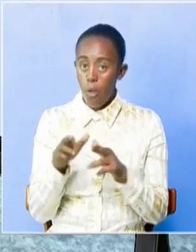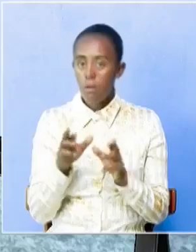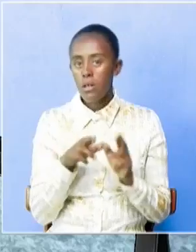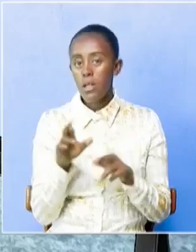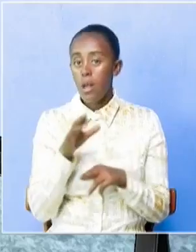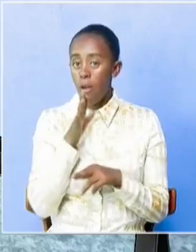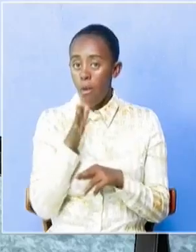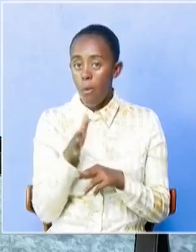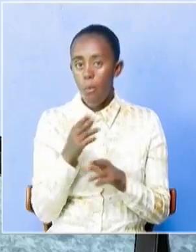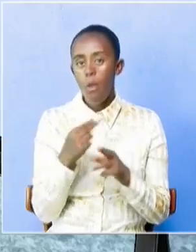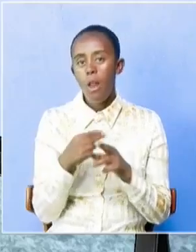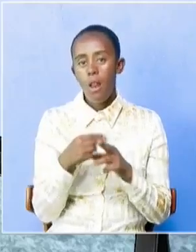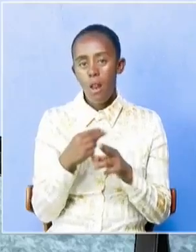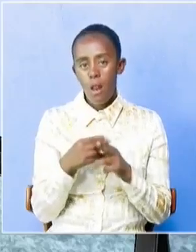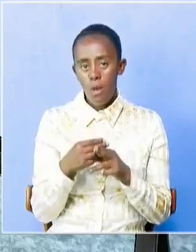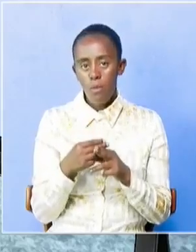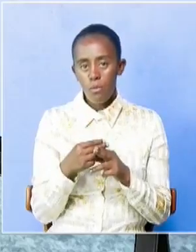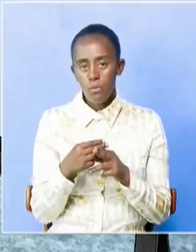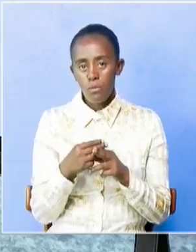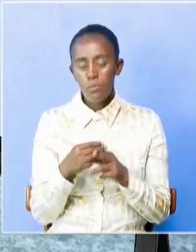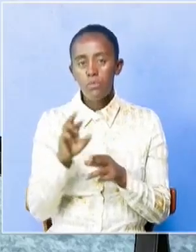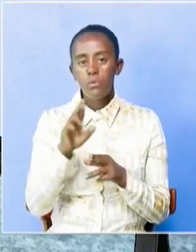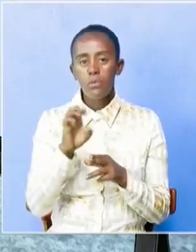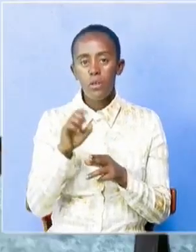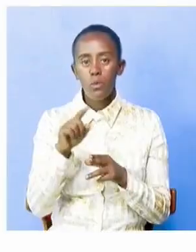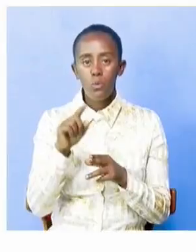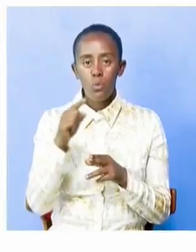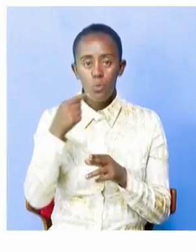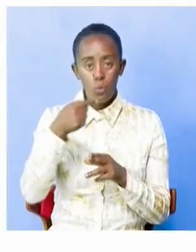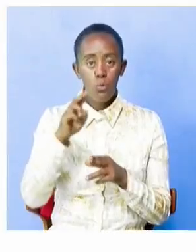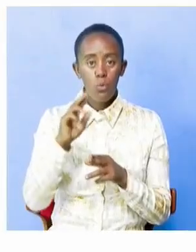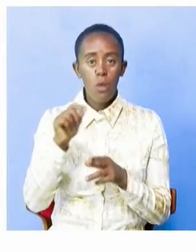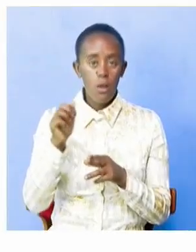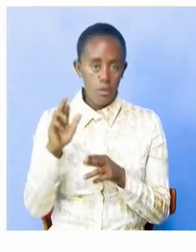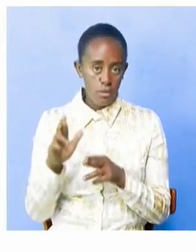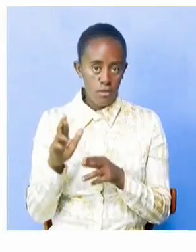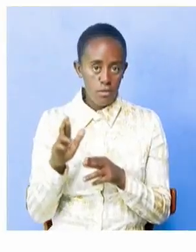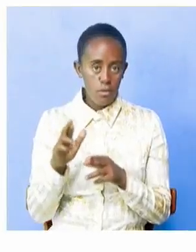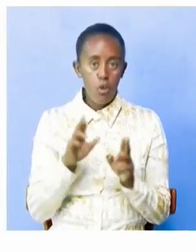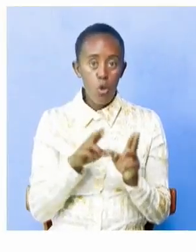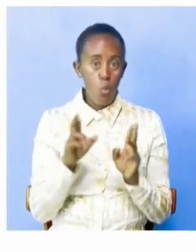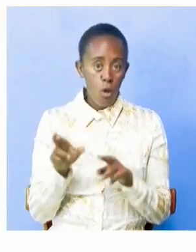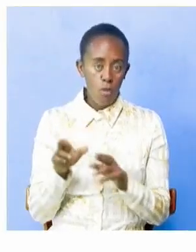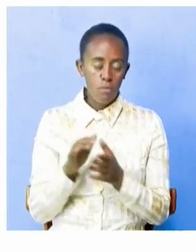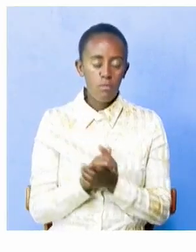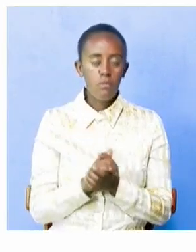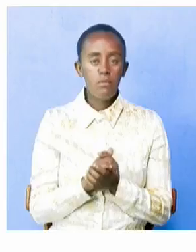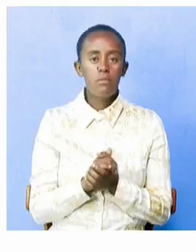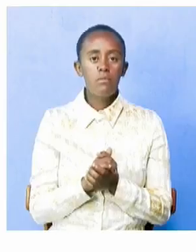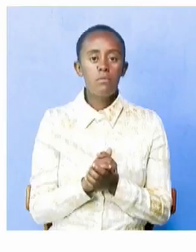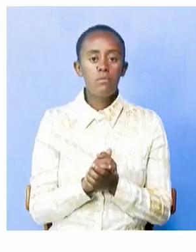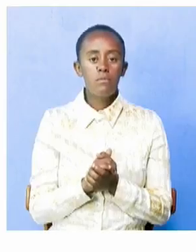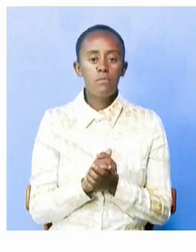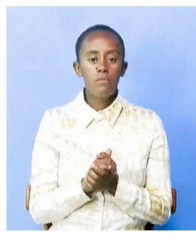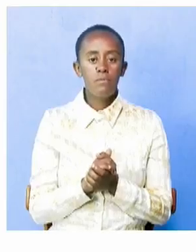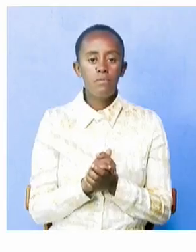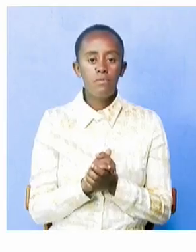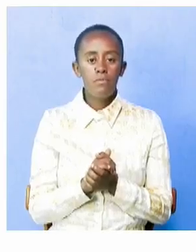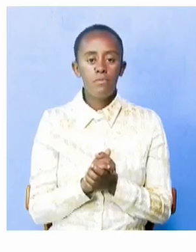nouns and irregular plural nouns. The first one is if it is